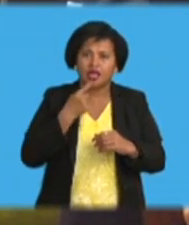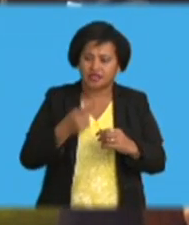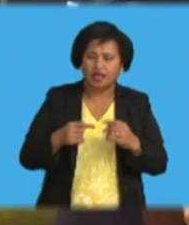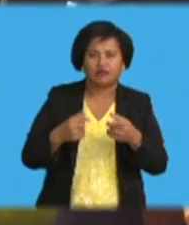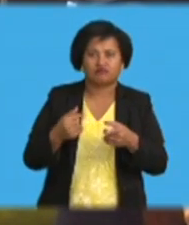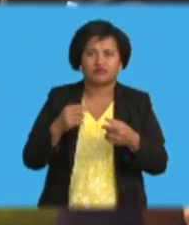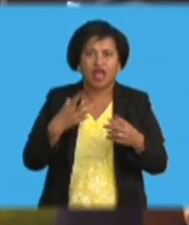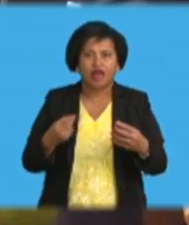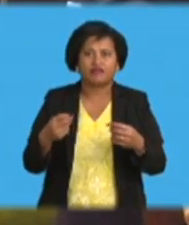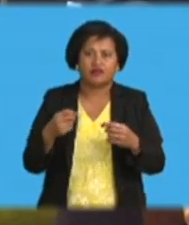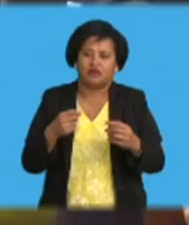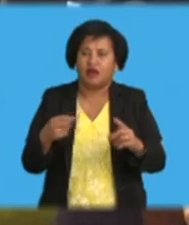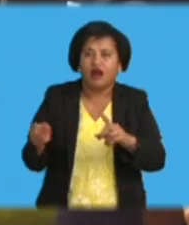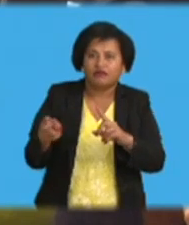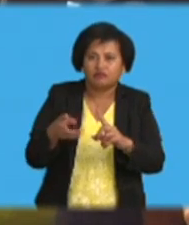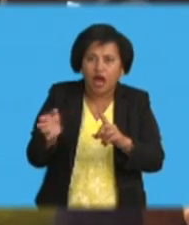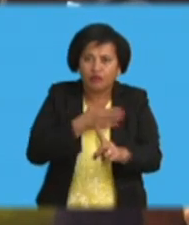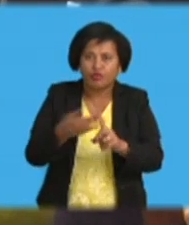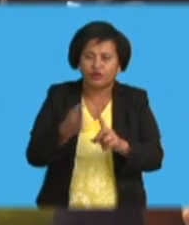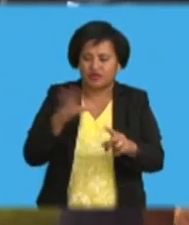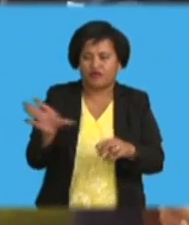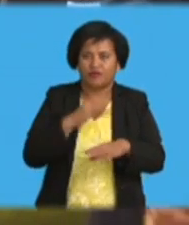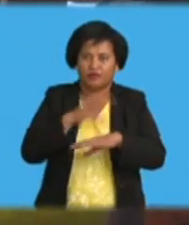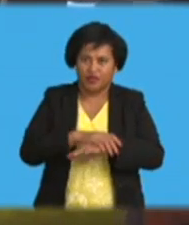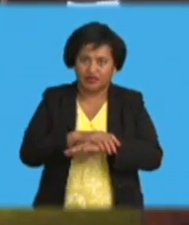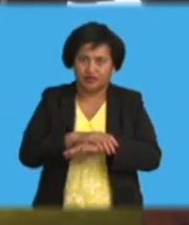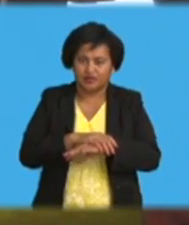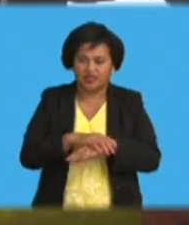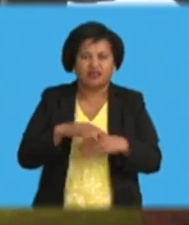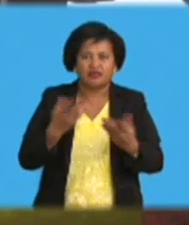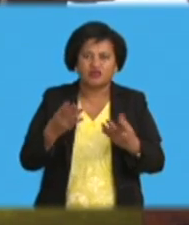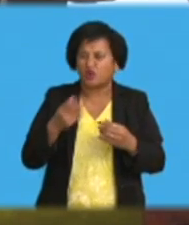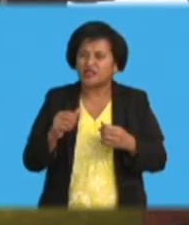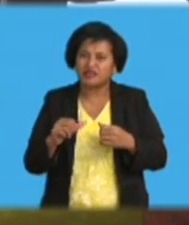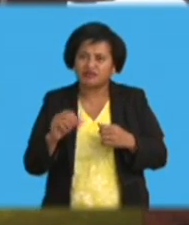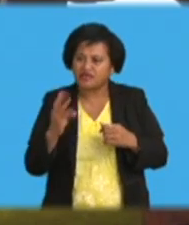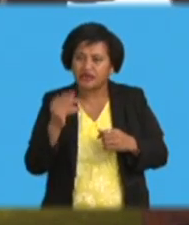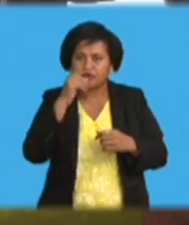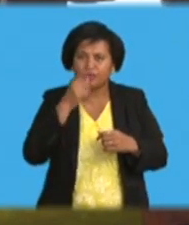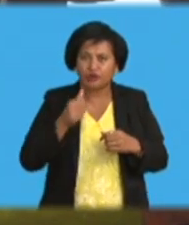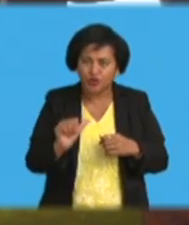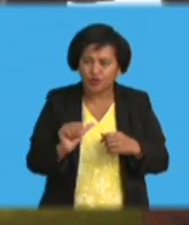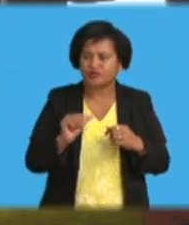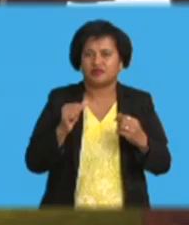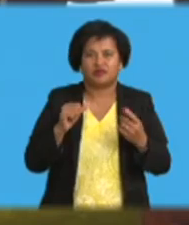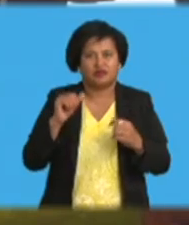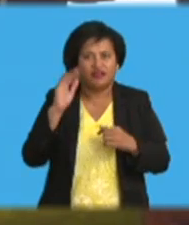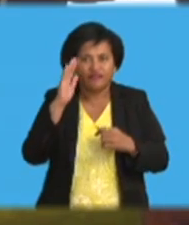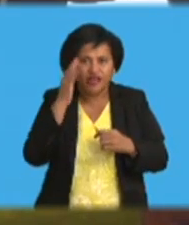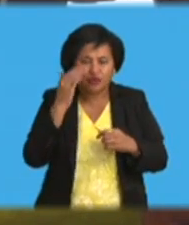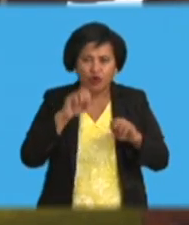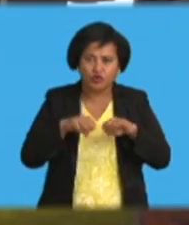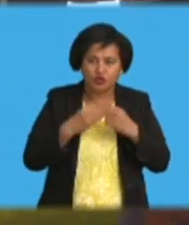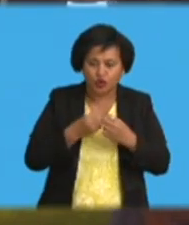because of the completely irresponsible and inappropriate actions by some social media users in Fiji, they've had their privacy deeply